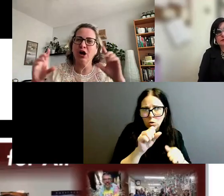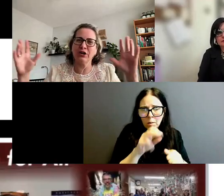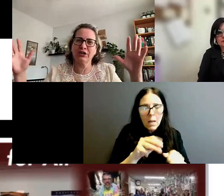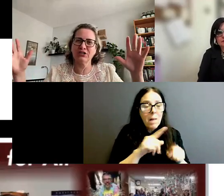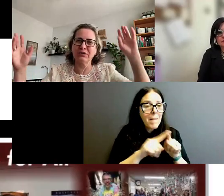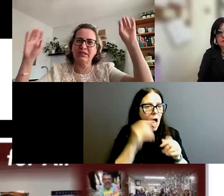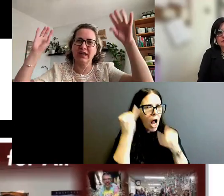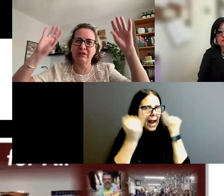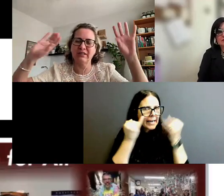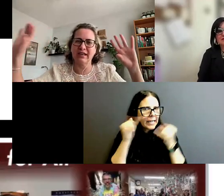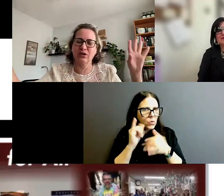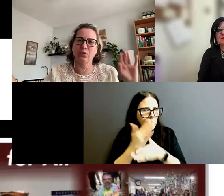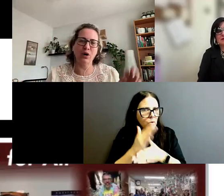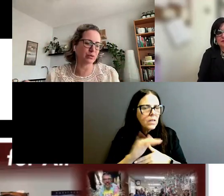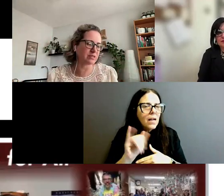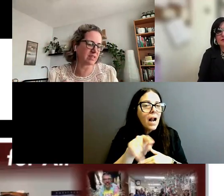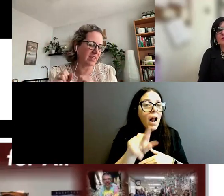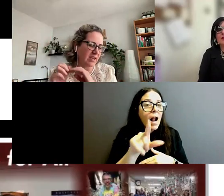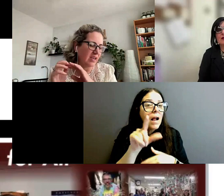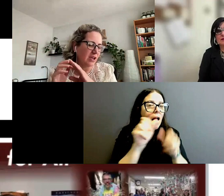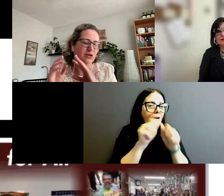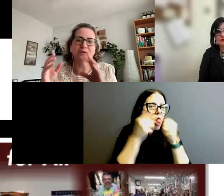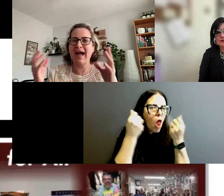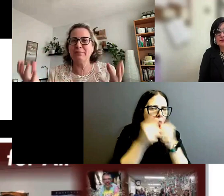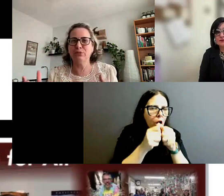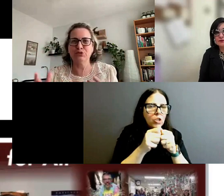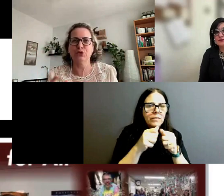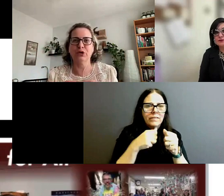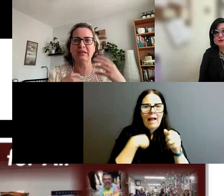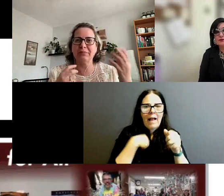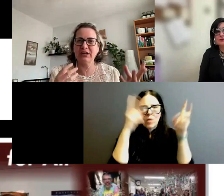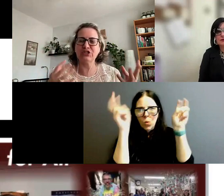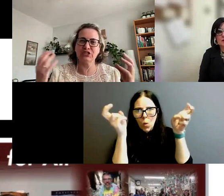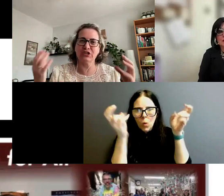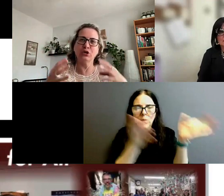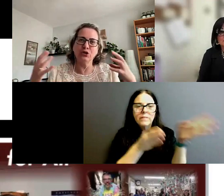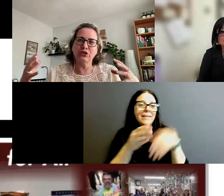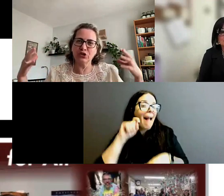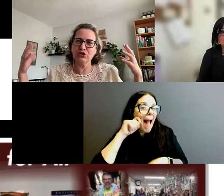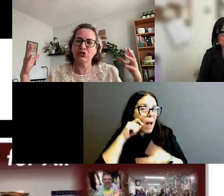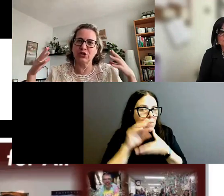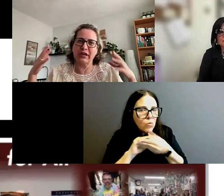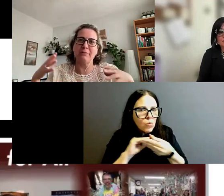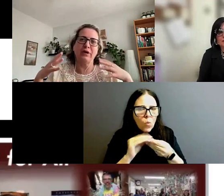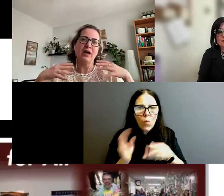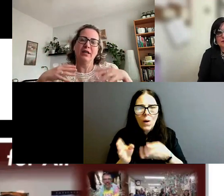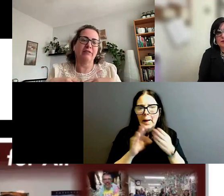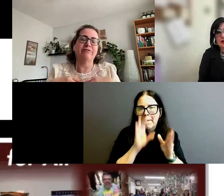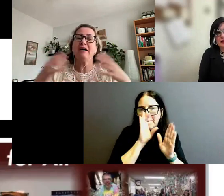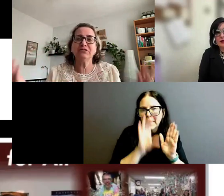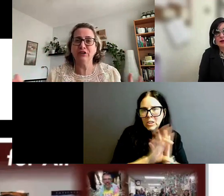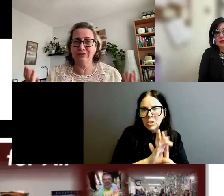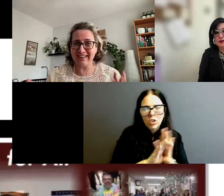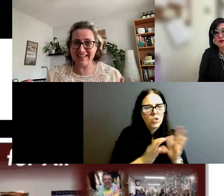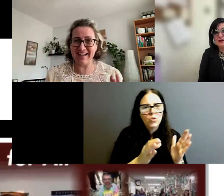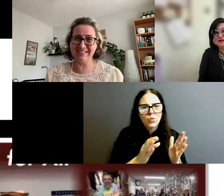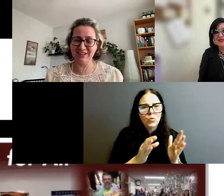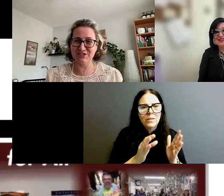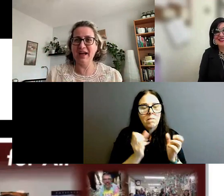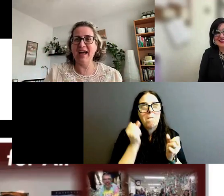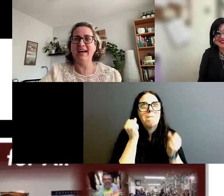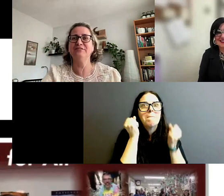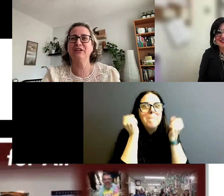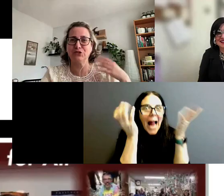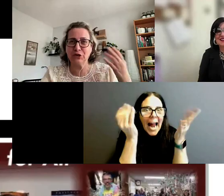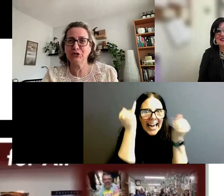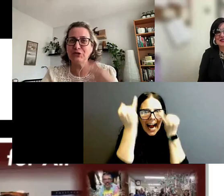shared, your lockers with the quotes, the Apple story, the pictures. There's like a fountain of ideas